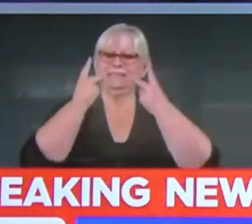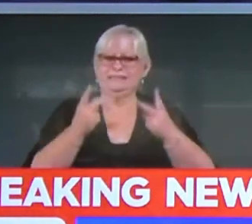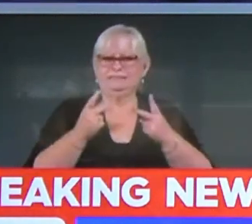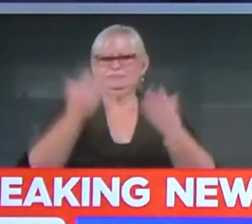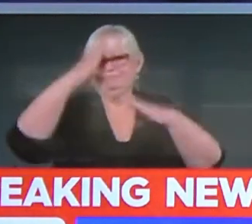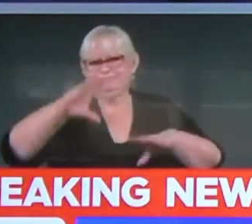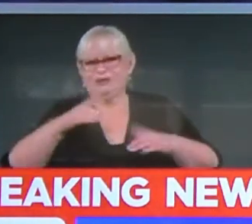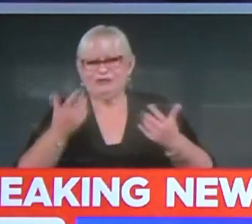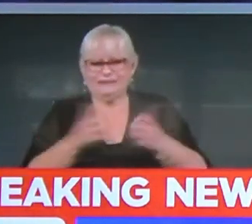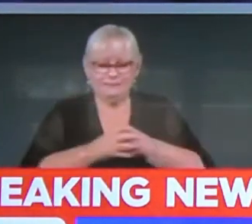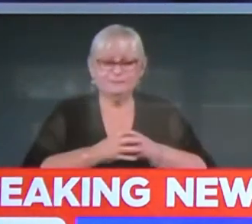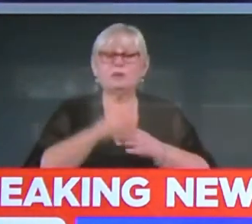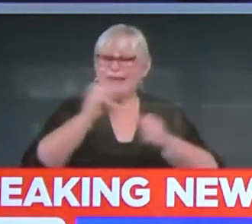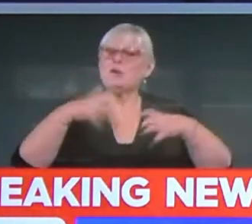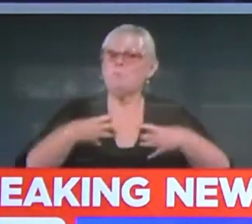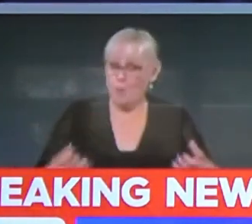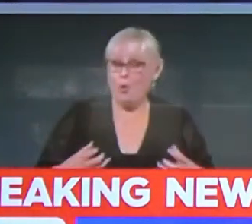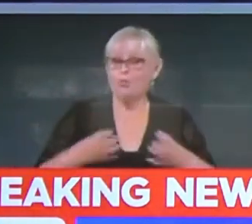resources are being put in, Michelle. Phil.